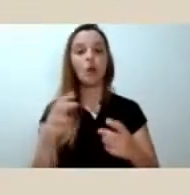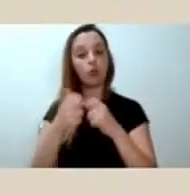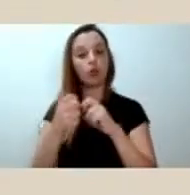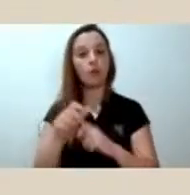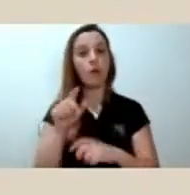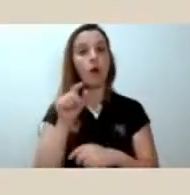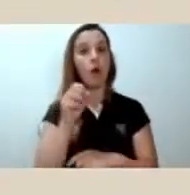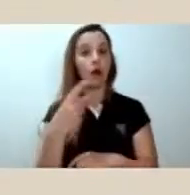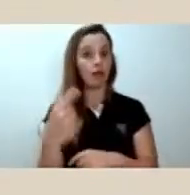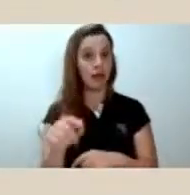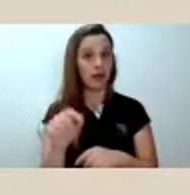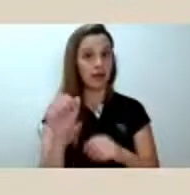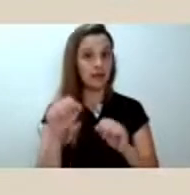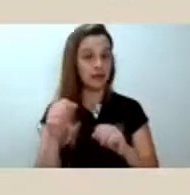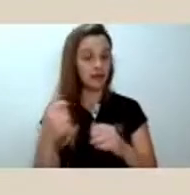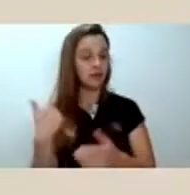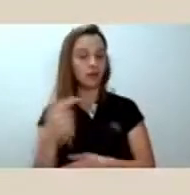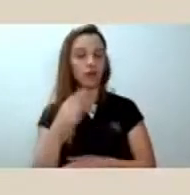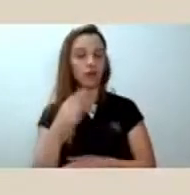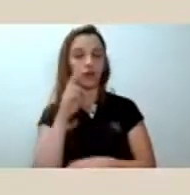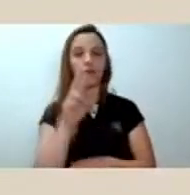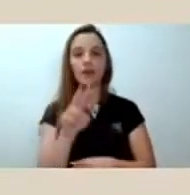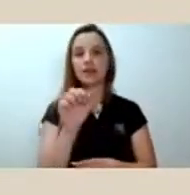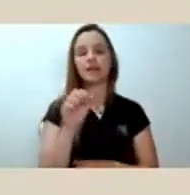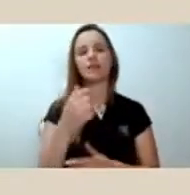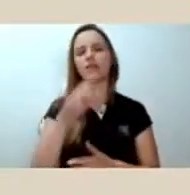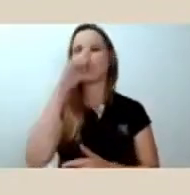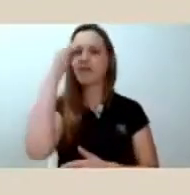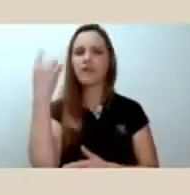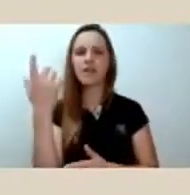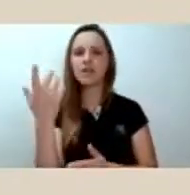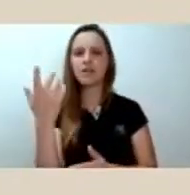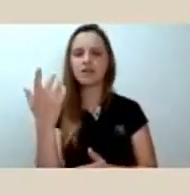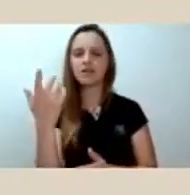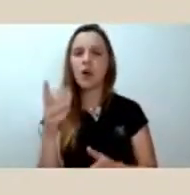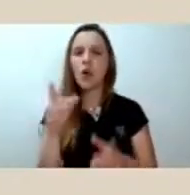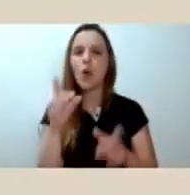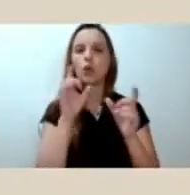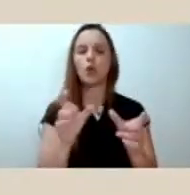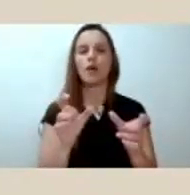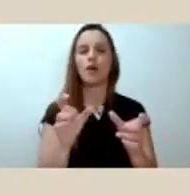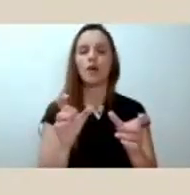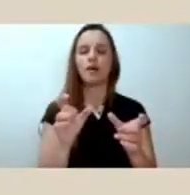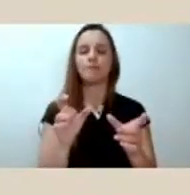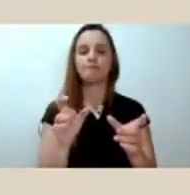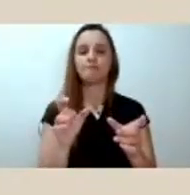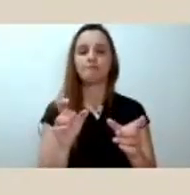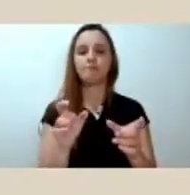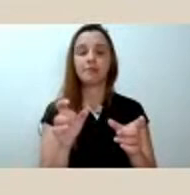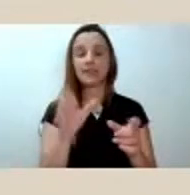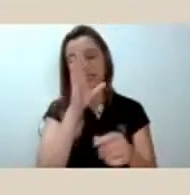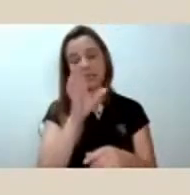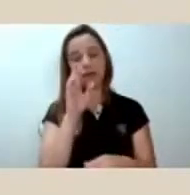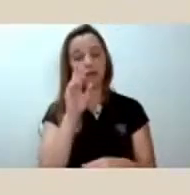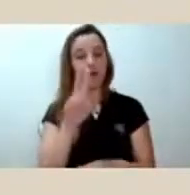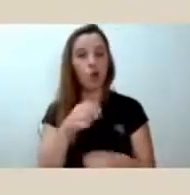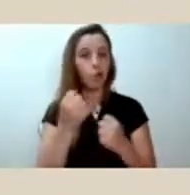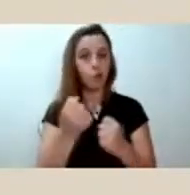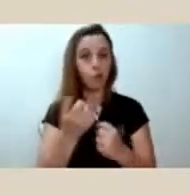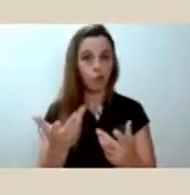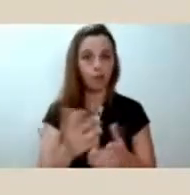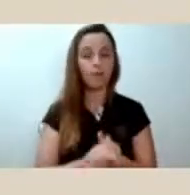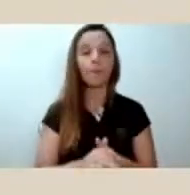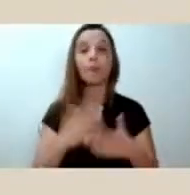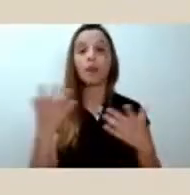for us because we can see it, but it's very difficult for us to control for the ones we cannot see. So humans are